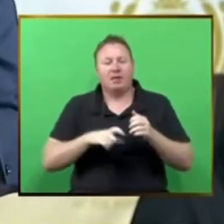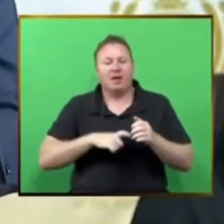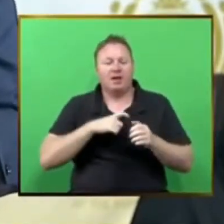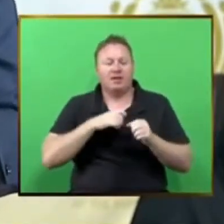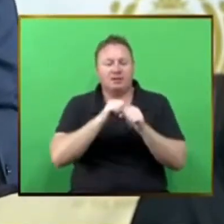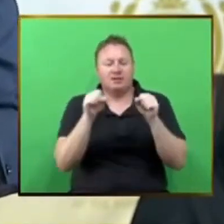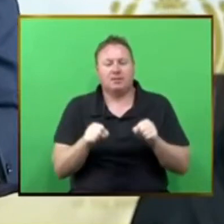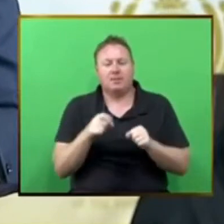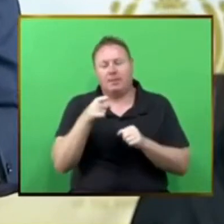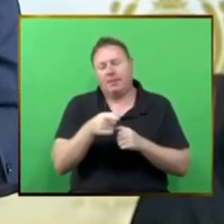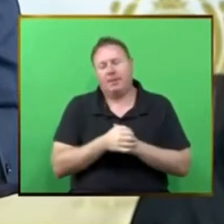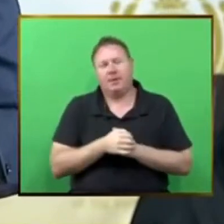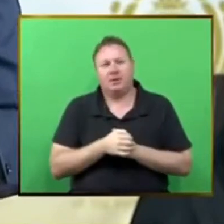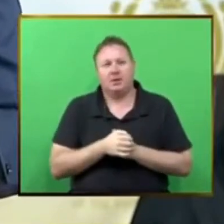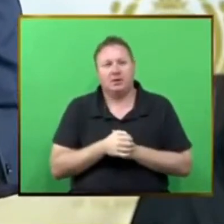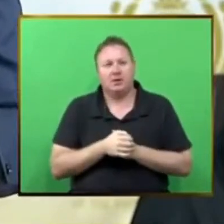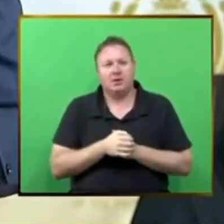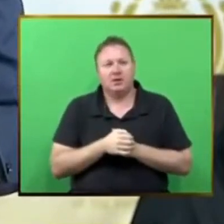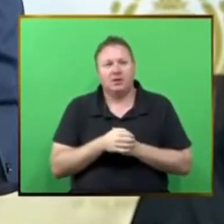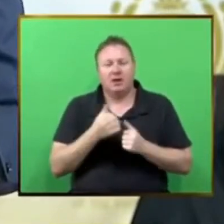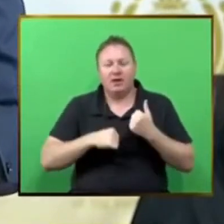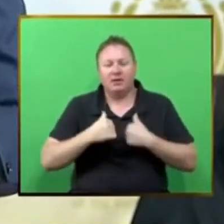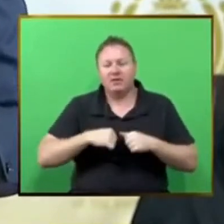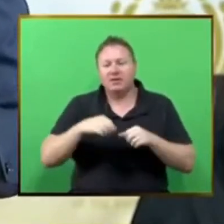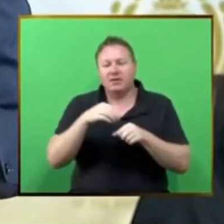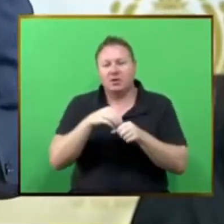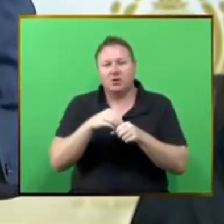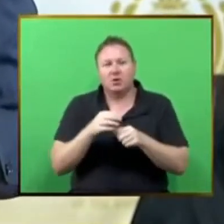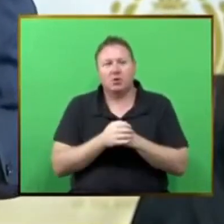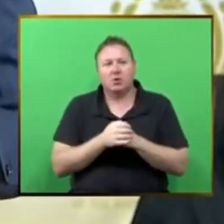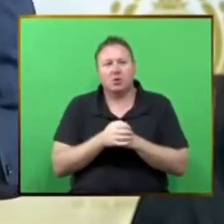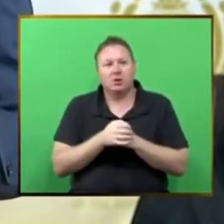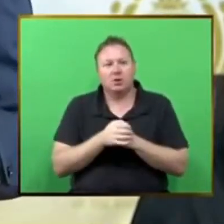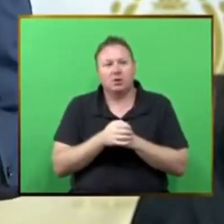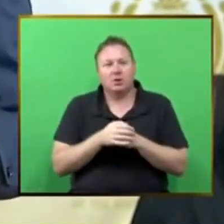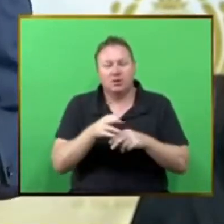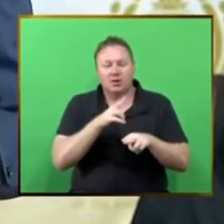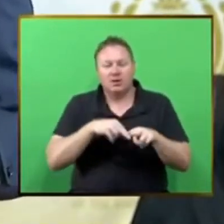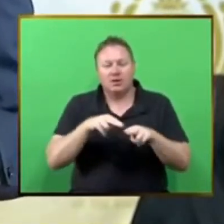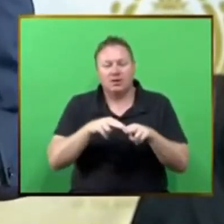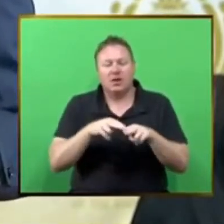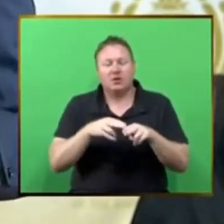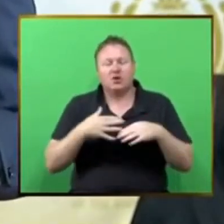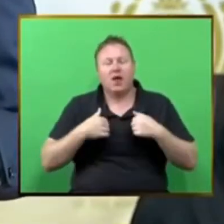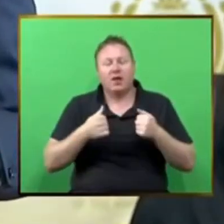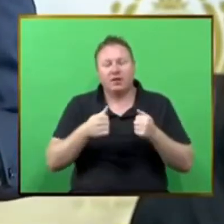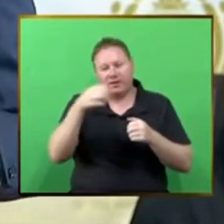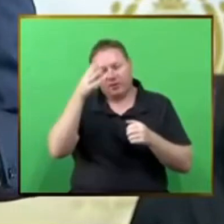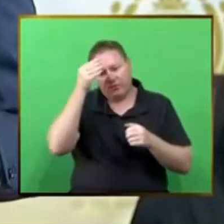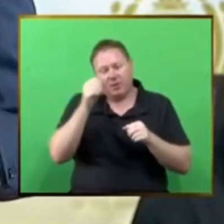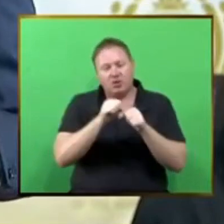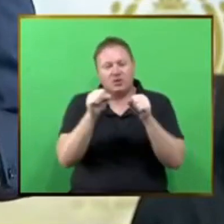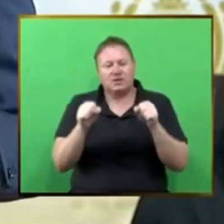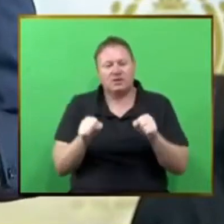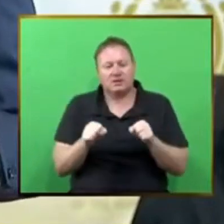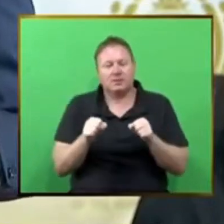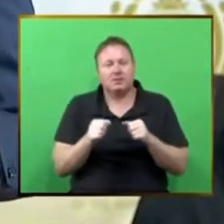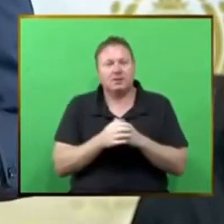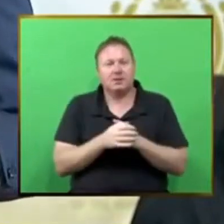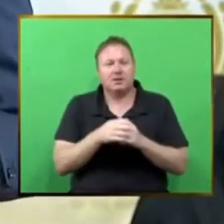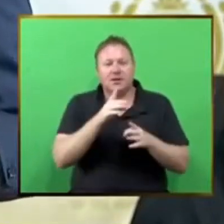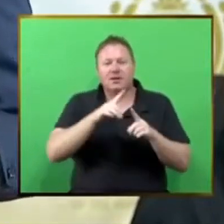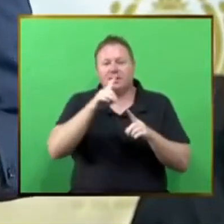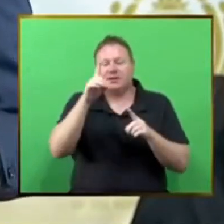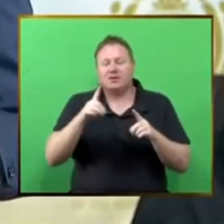be undertaken. Such activities include building a national health information system and digital